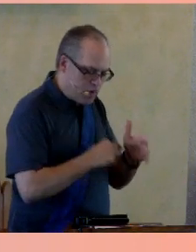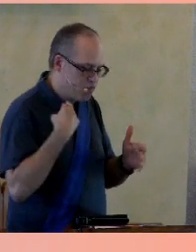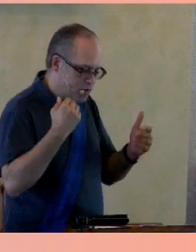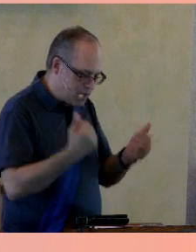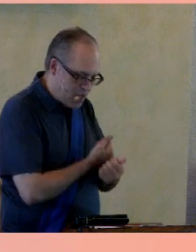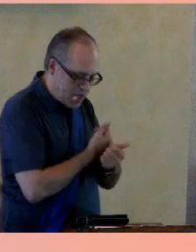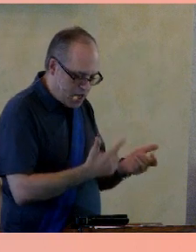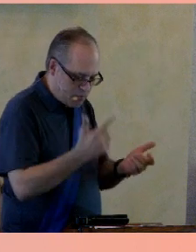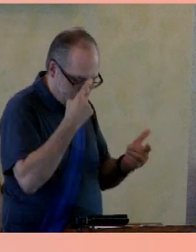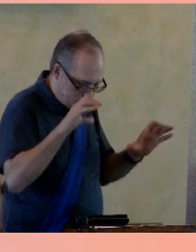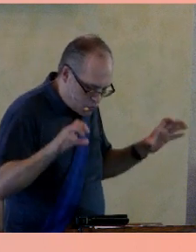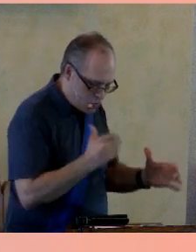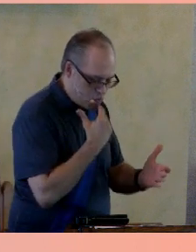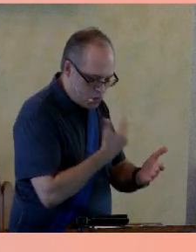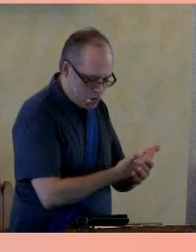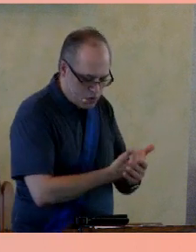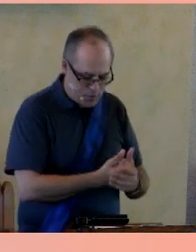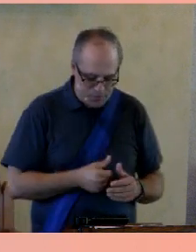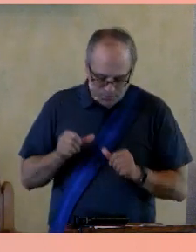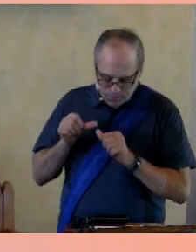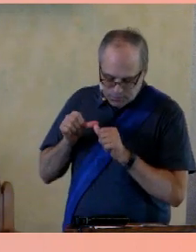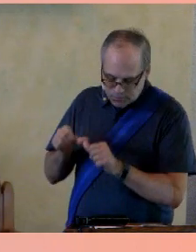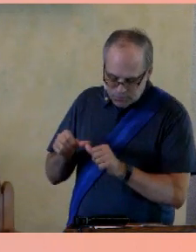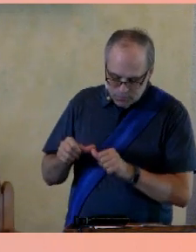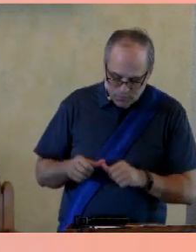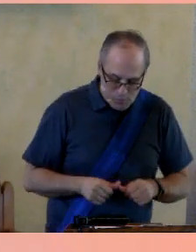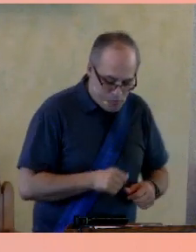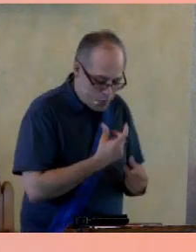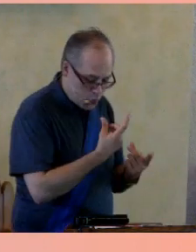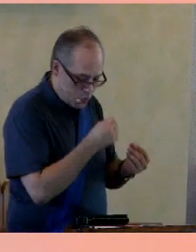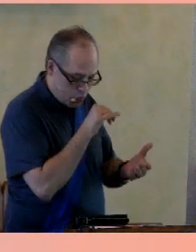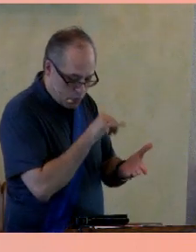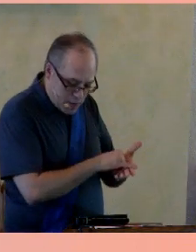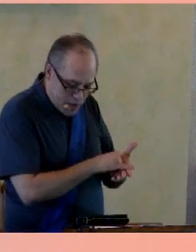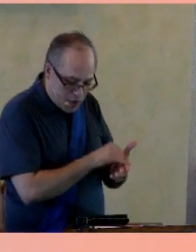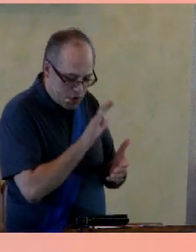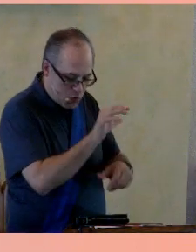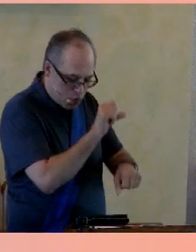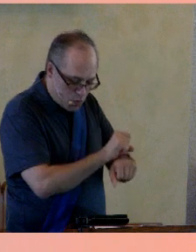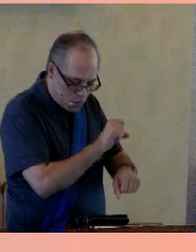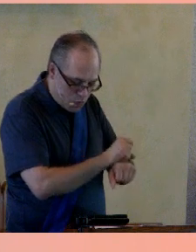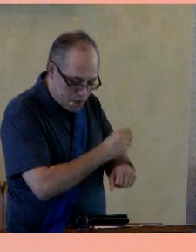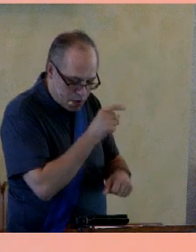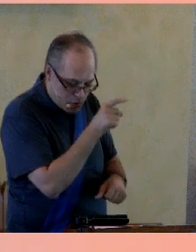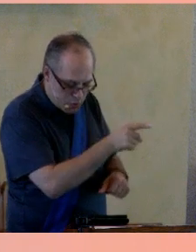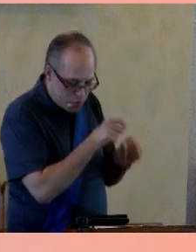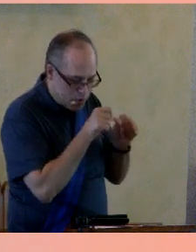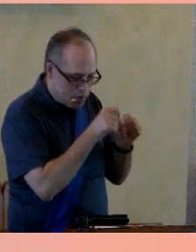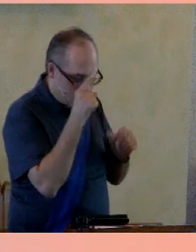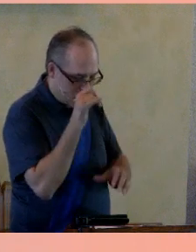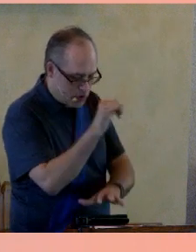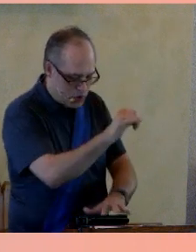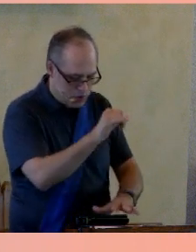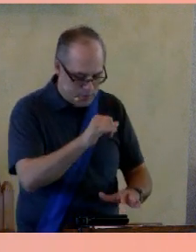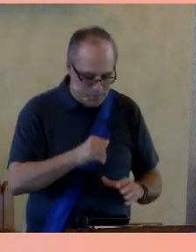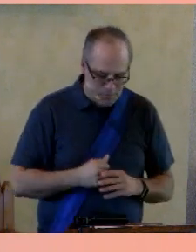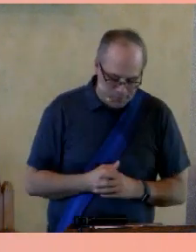thing. Continue. And by doing so, you and your work will continue eternally.